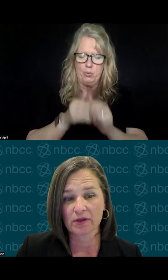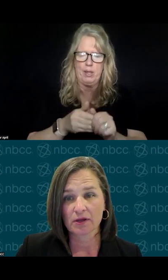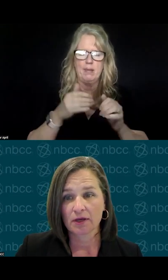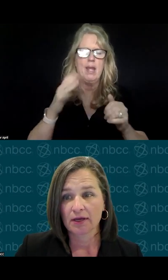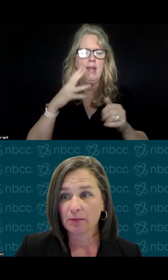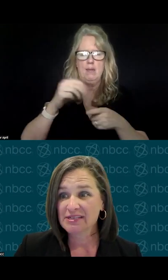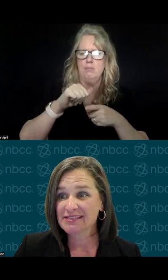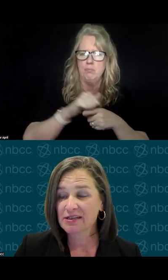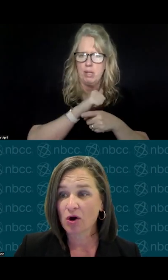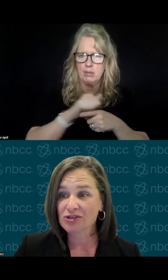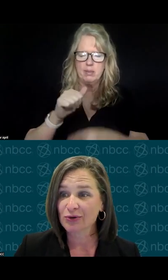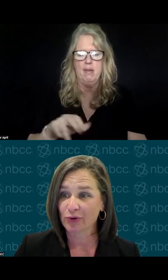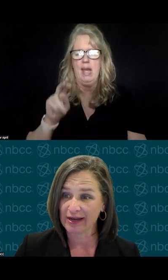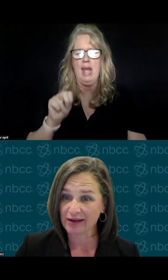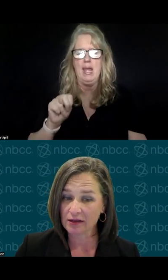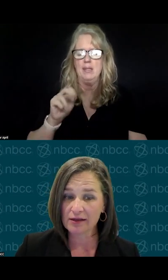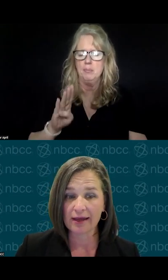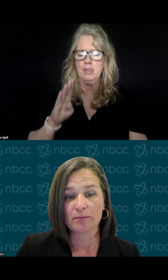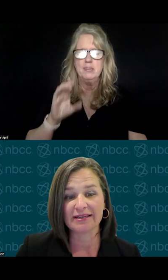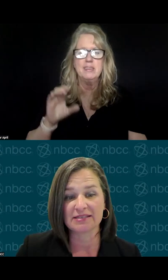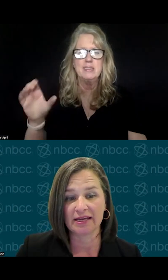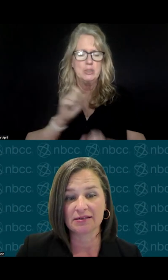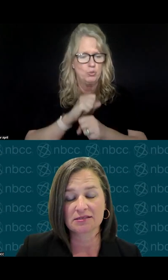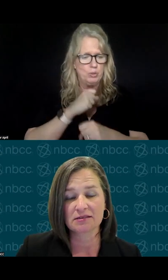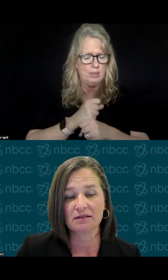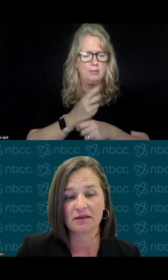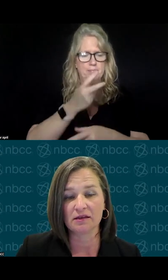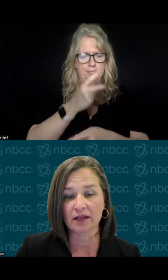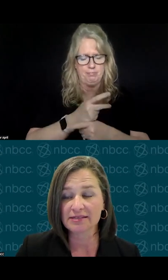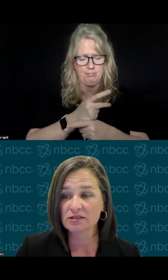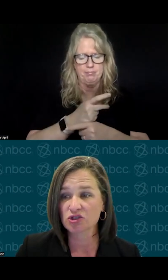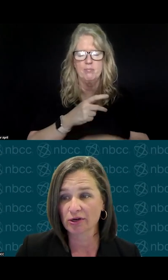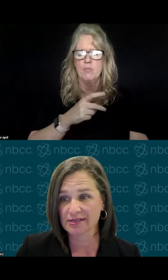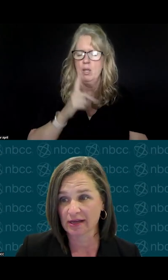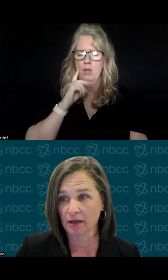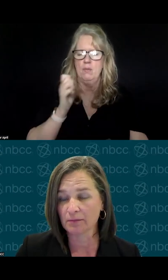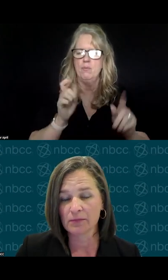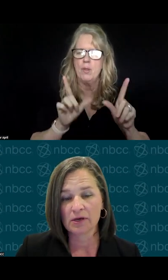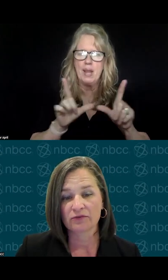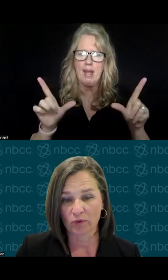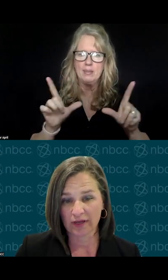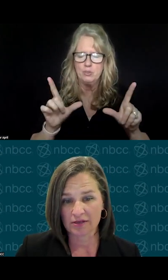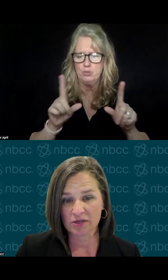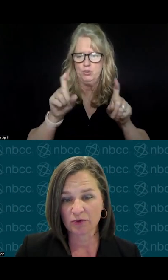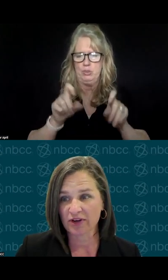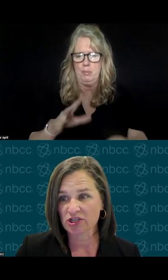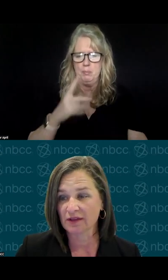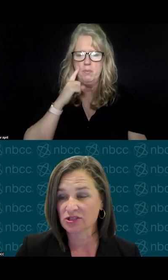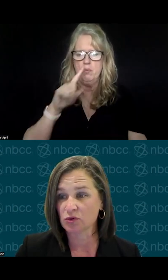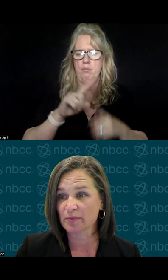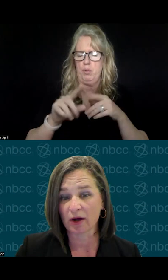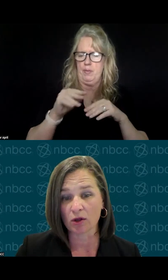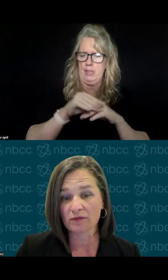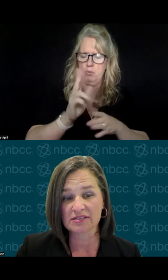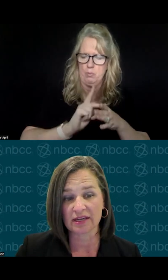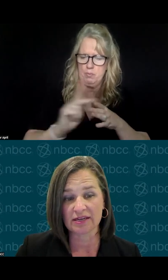practice. NBCC also created and maintains the licensure exam for the counseling profession that's